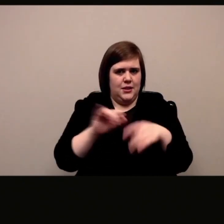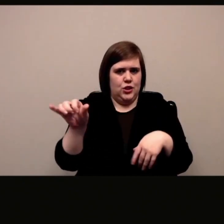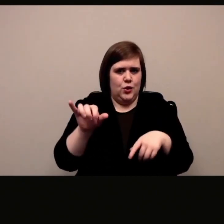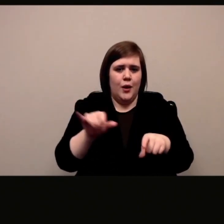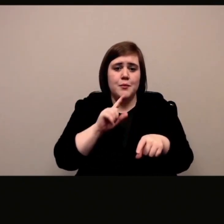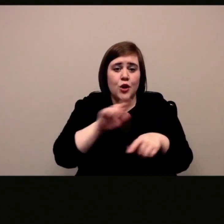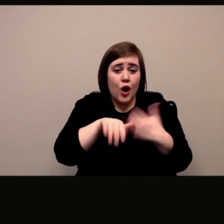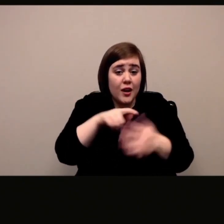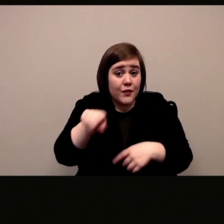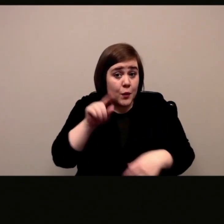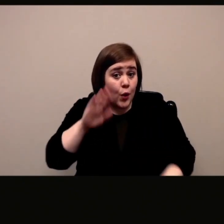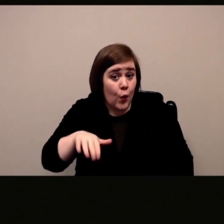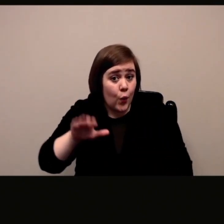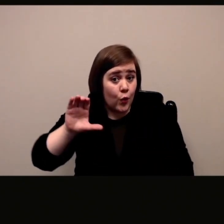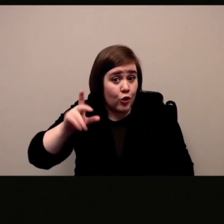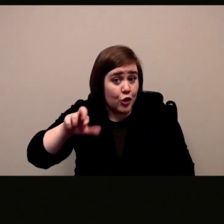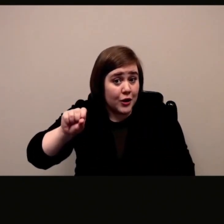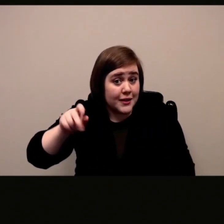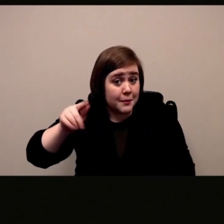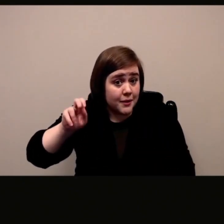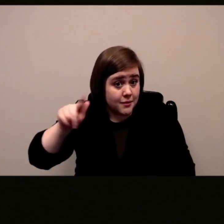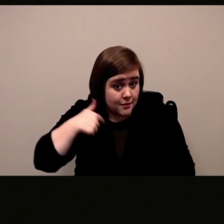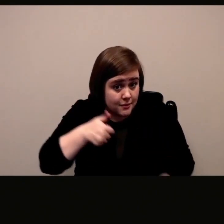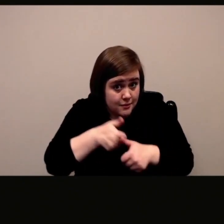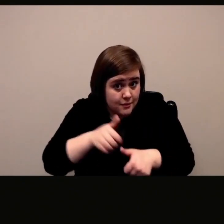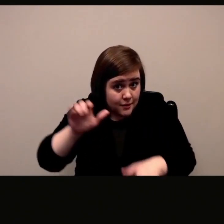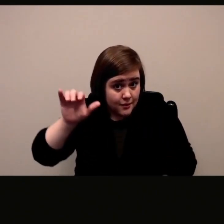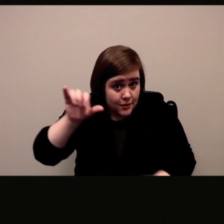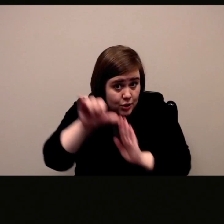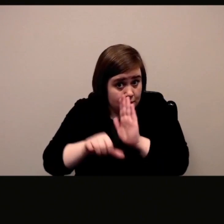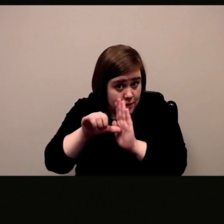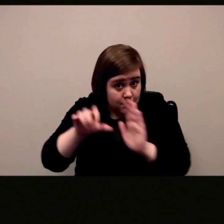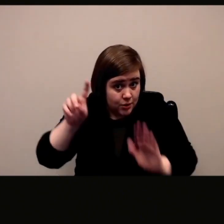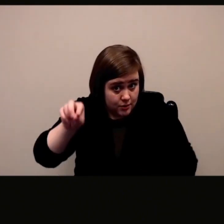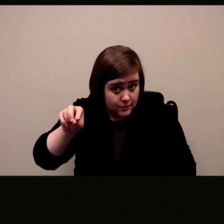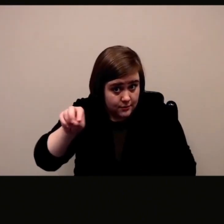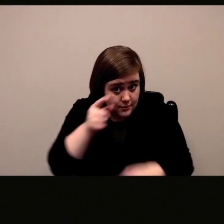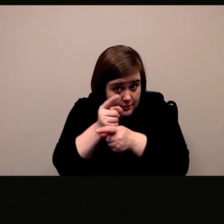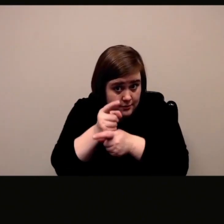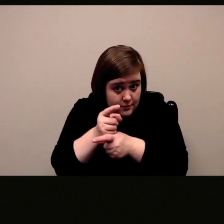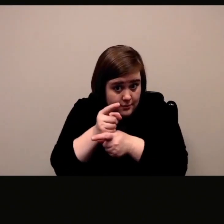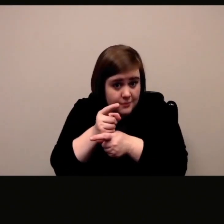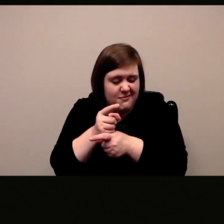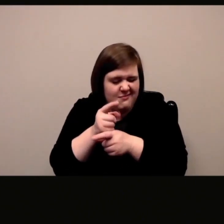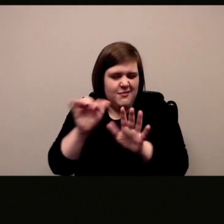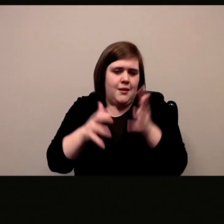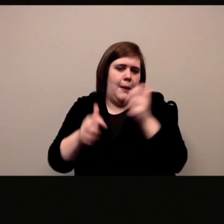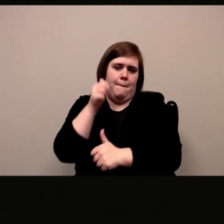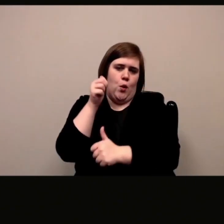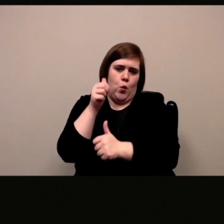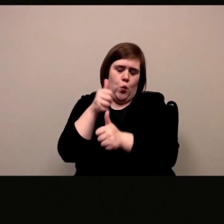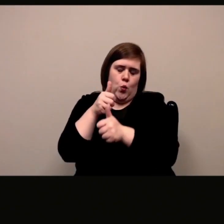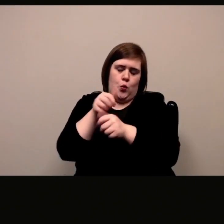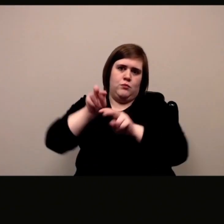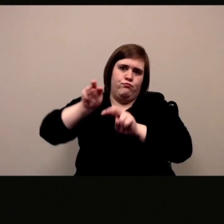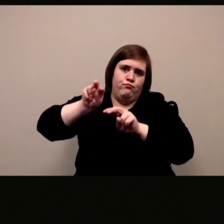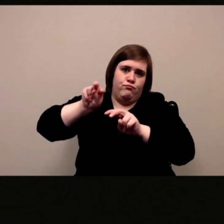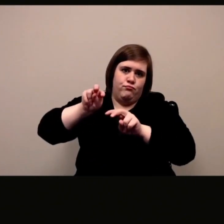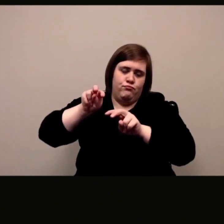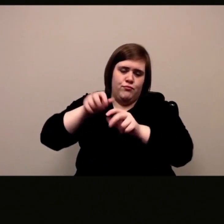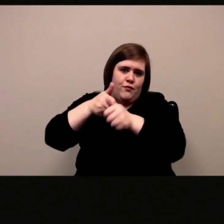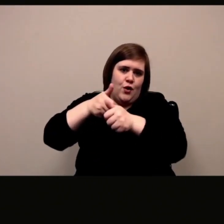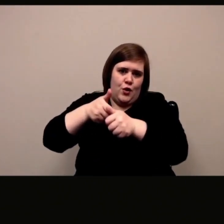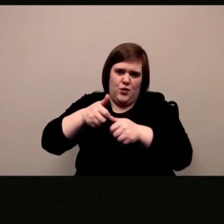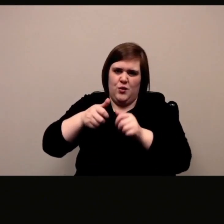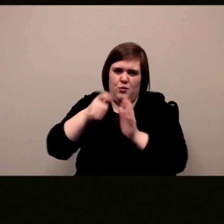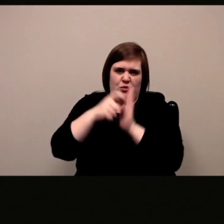Griff's Patch, right? And you follow him on YouTube. Griff Patch, the most followed Scratcher in the world. Very,